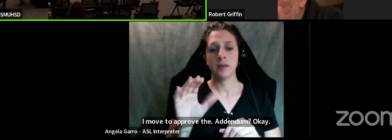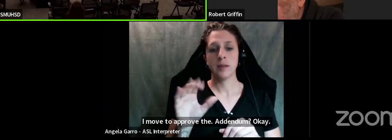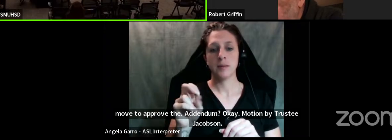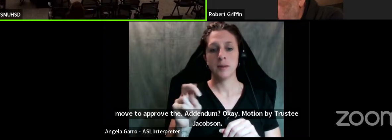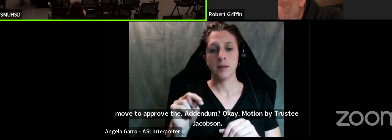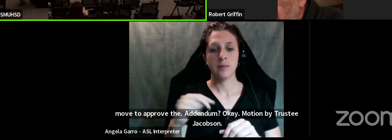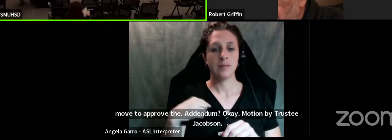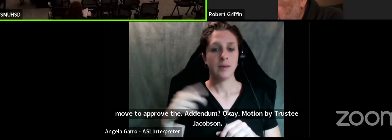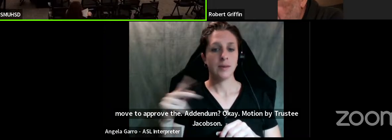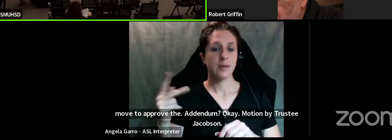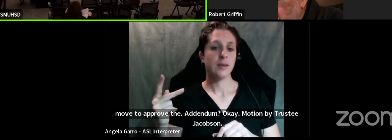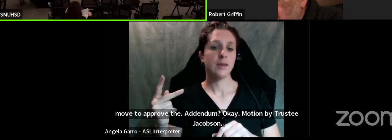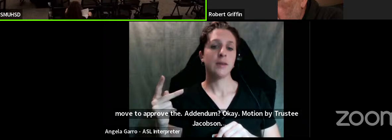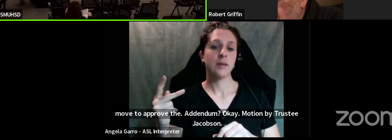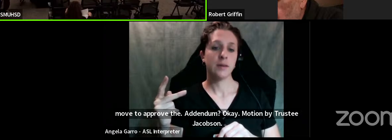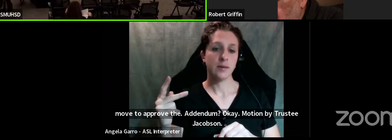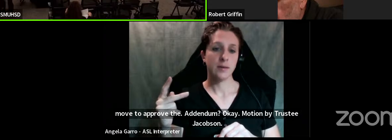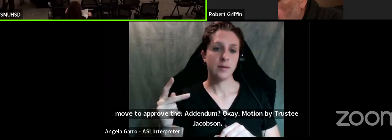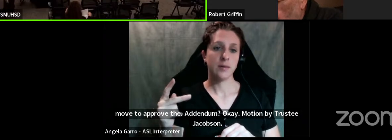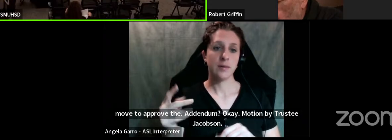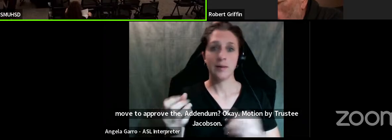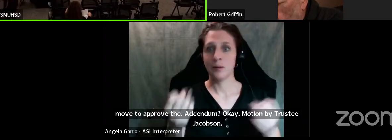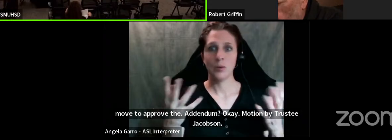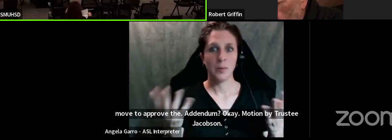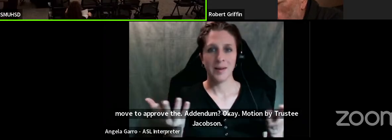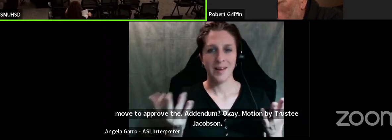that. Right, there's so many of us here